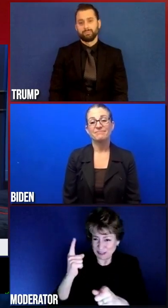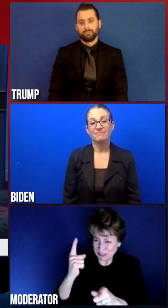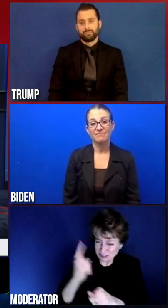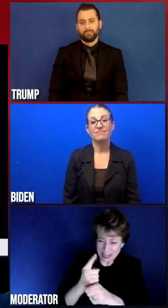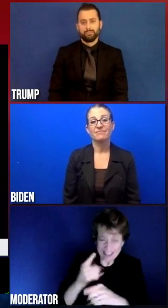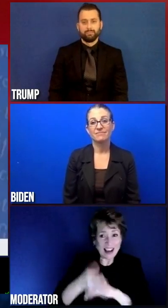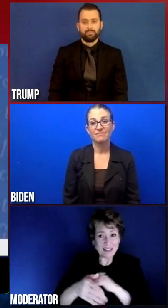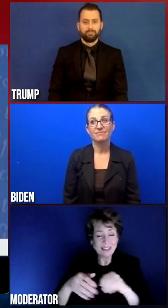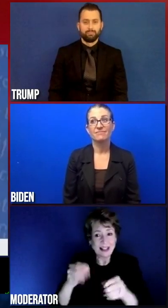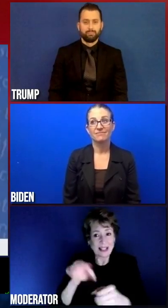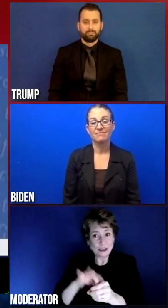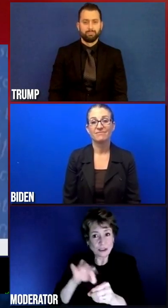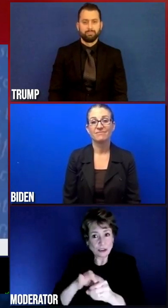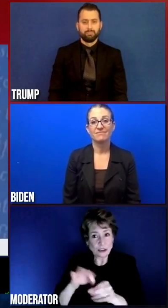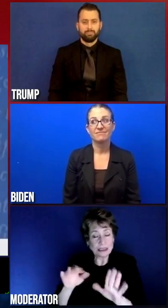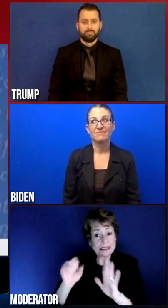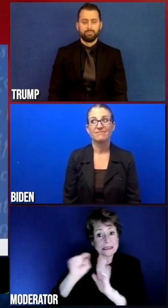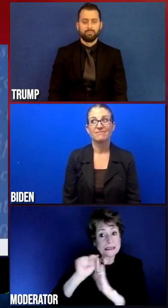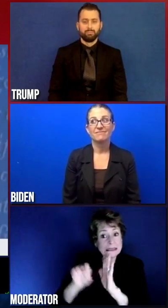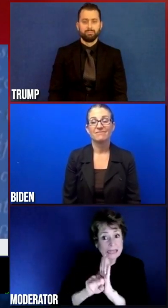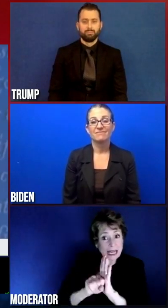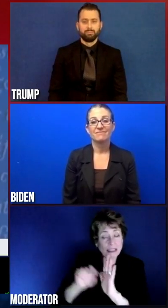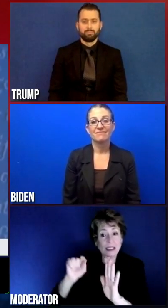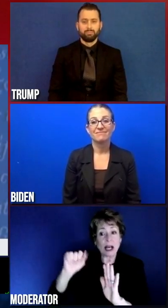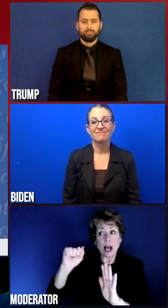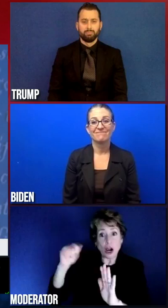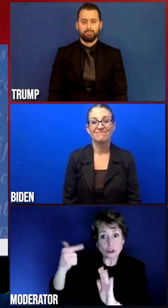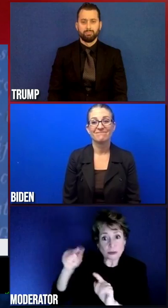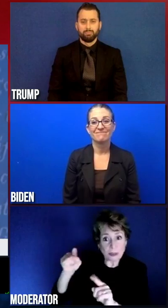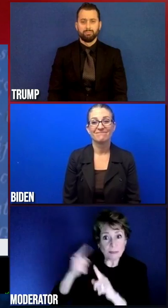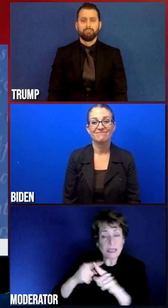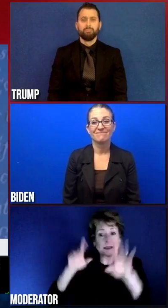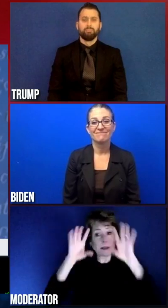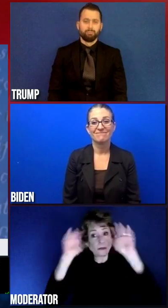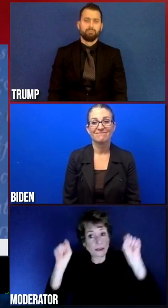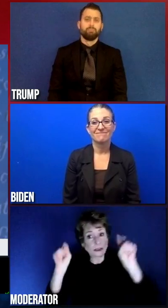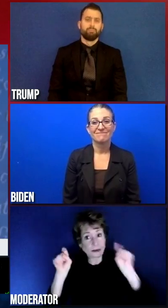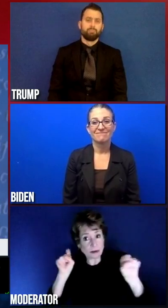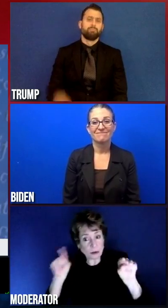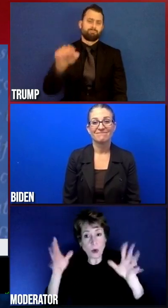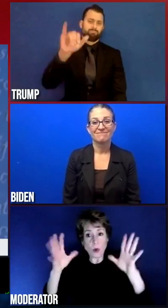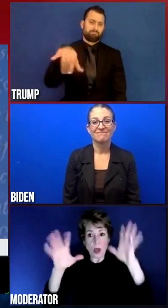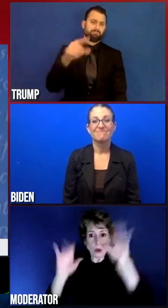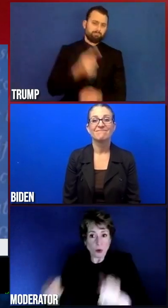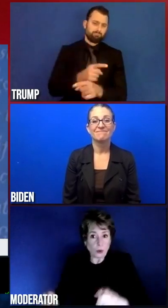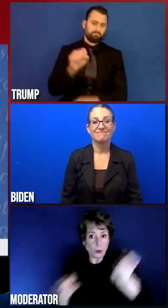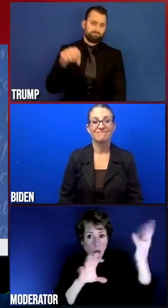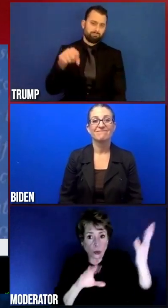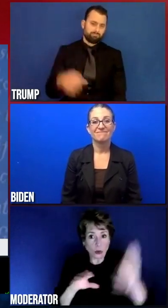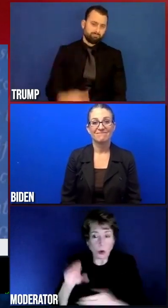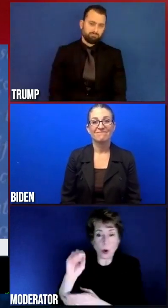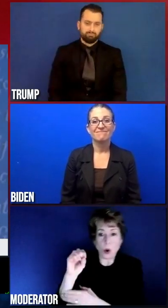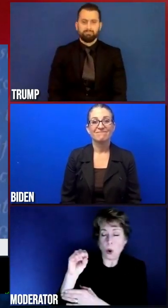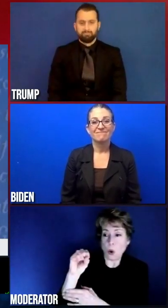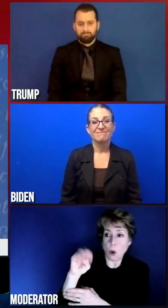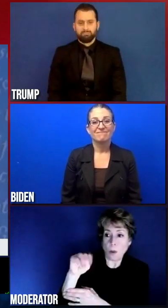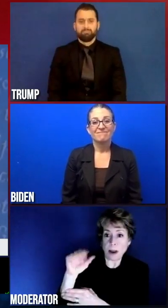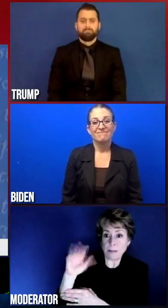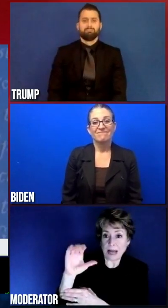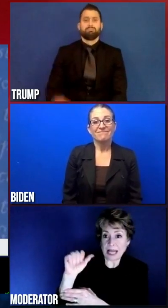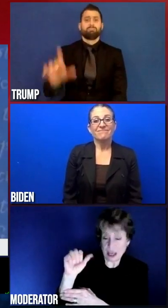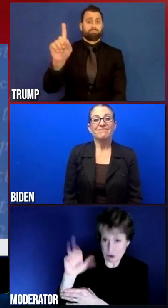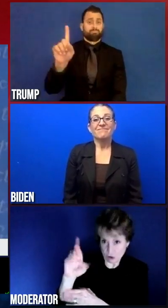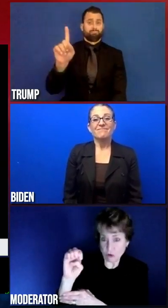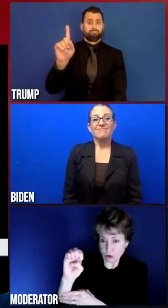general, are seeking to overturn That's right. Obamacare, to end Obamacare. You have spent the last... Because they want to give good health care. If I may